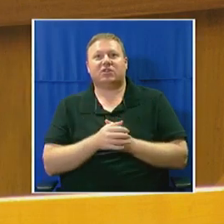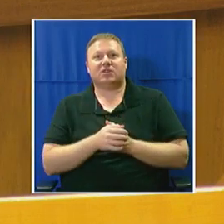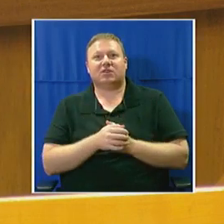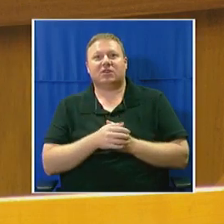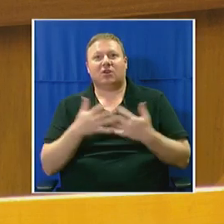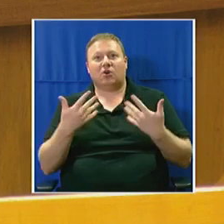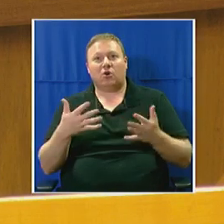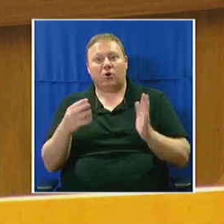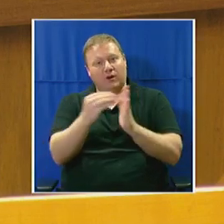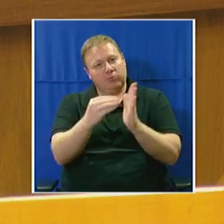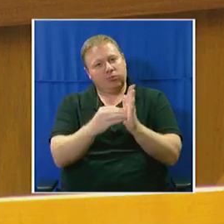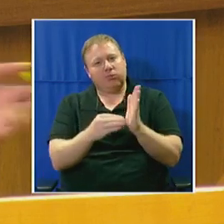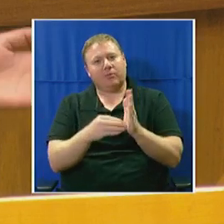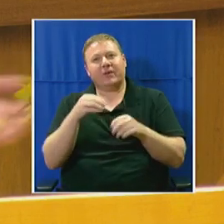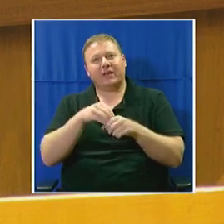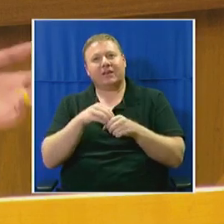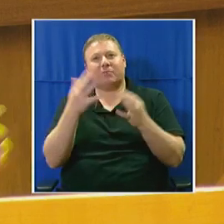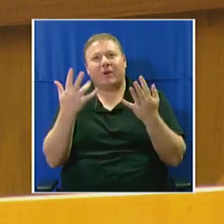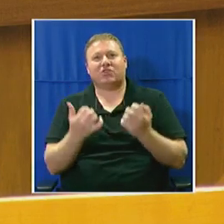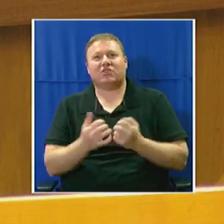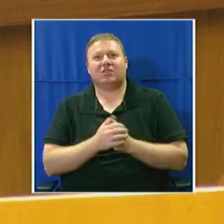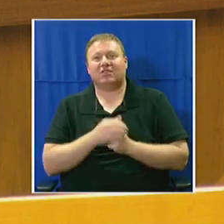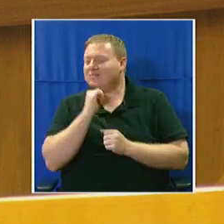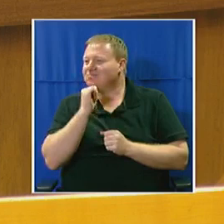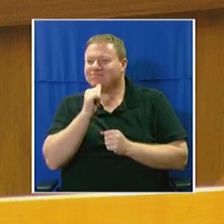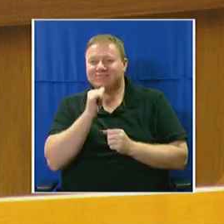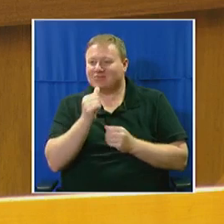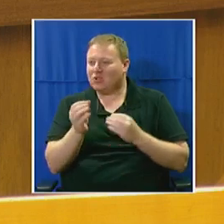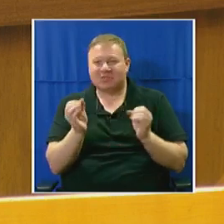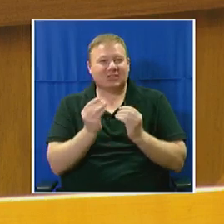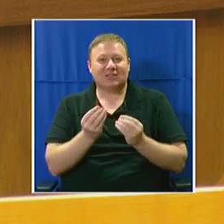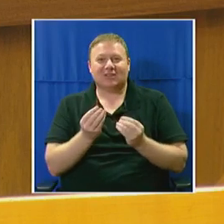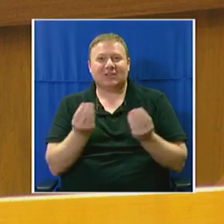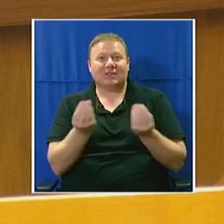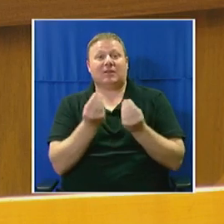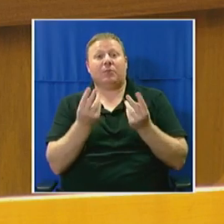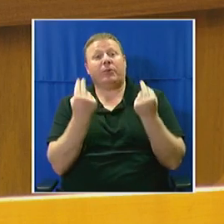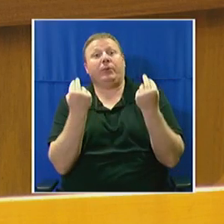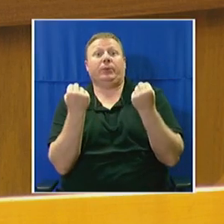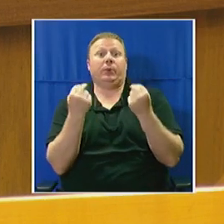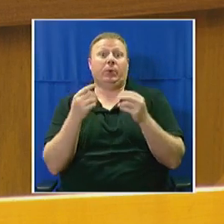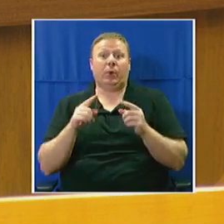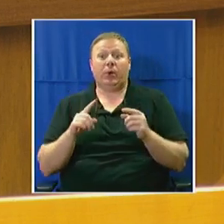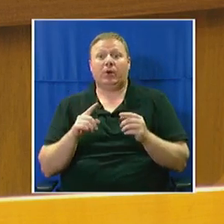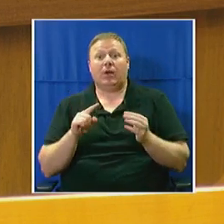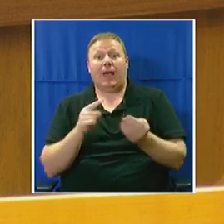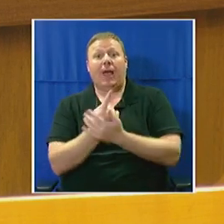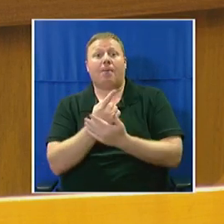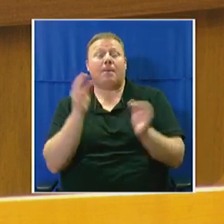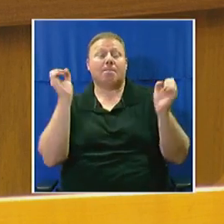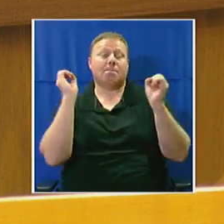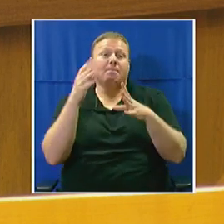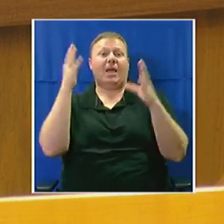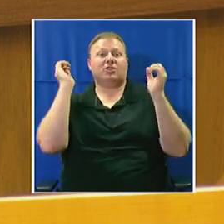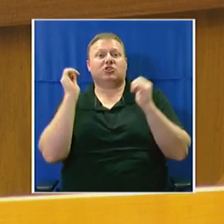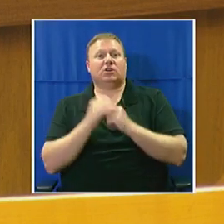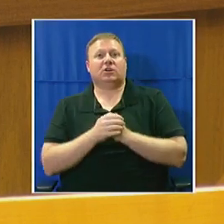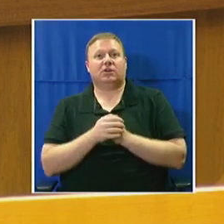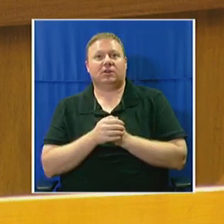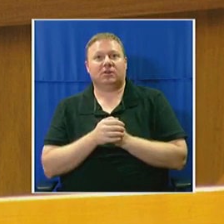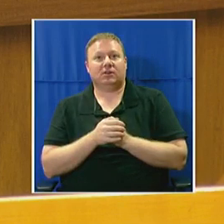allocated in the budget so this is not something new that happened magically in September after the president sold the